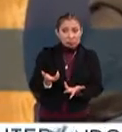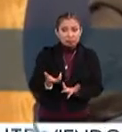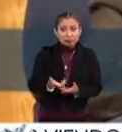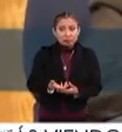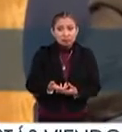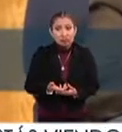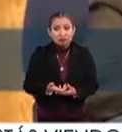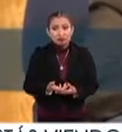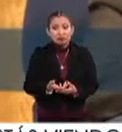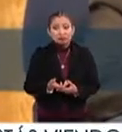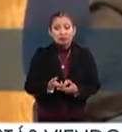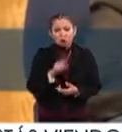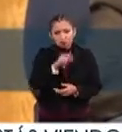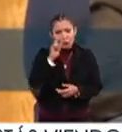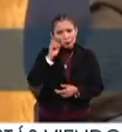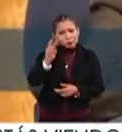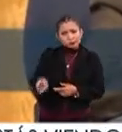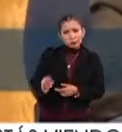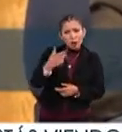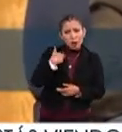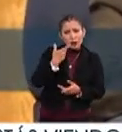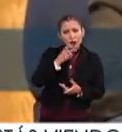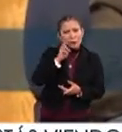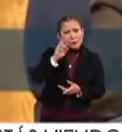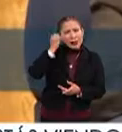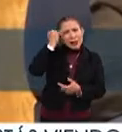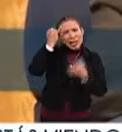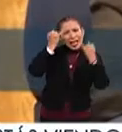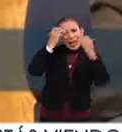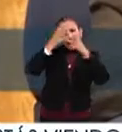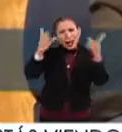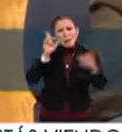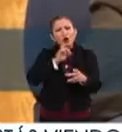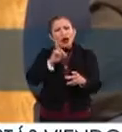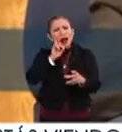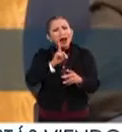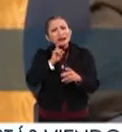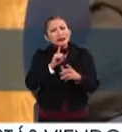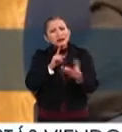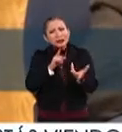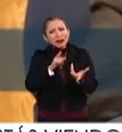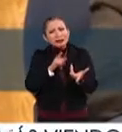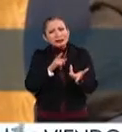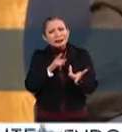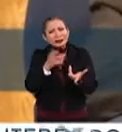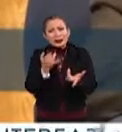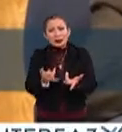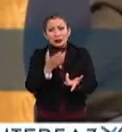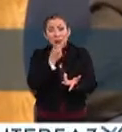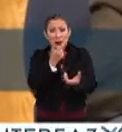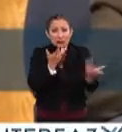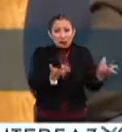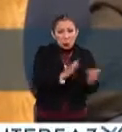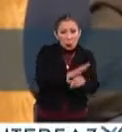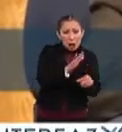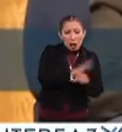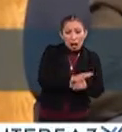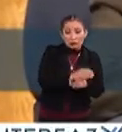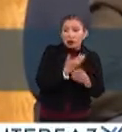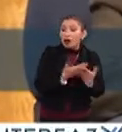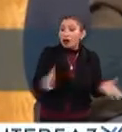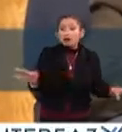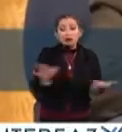they revert to the old images of what women do and what men do, and it's changing